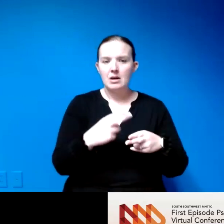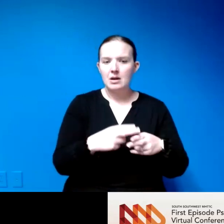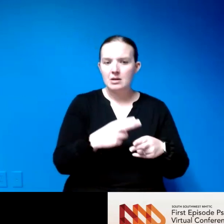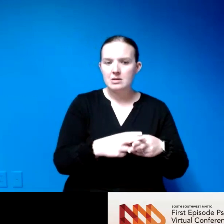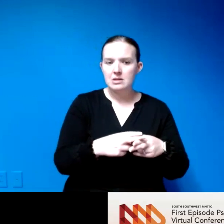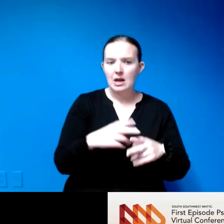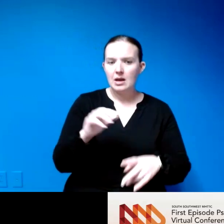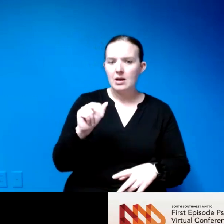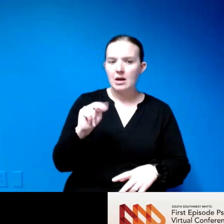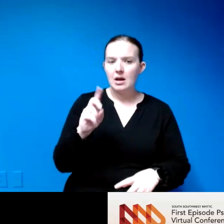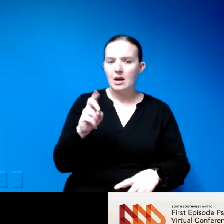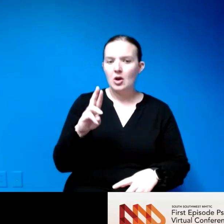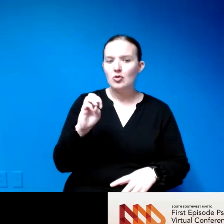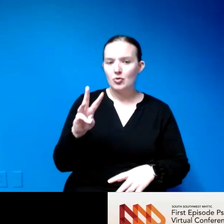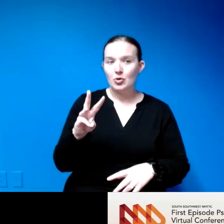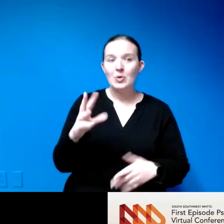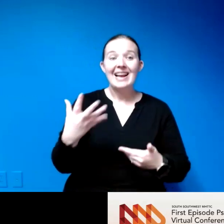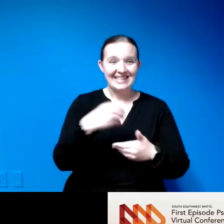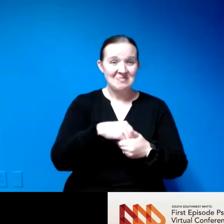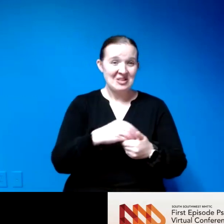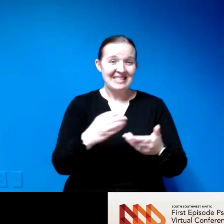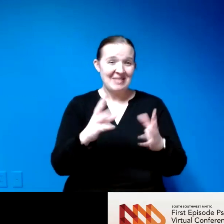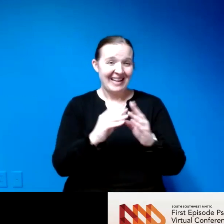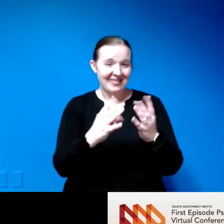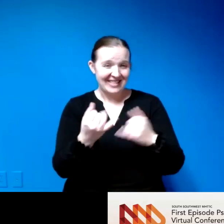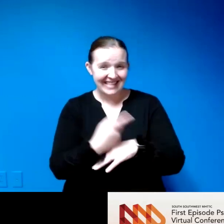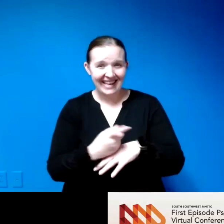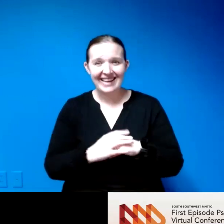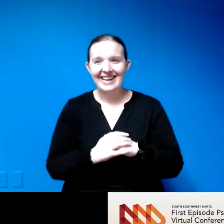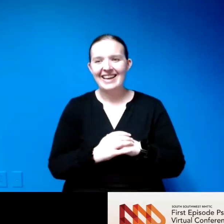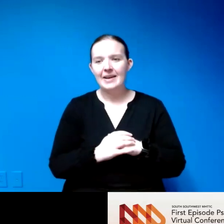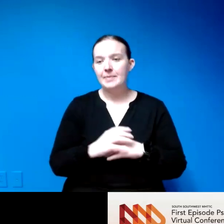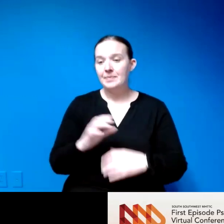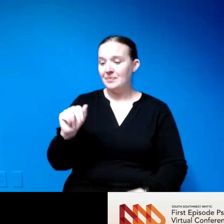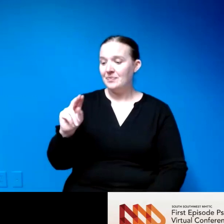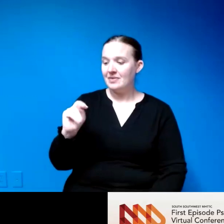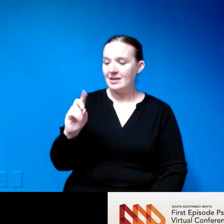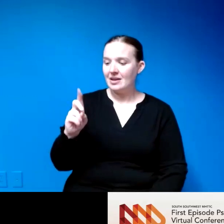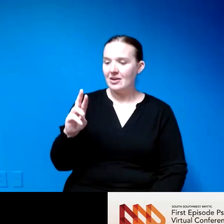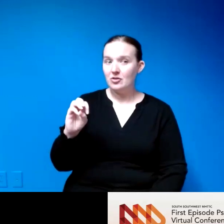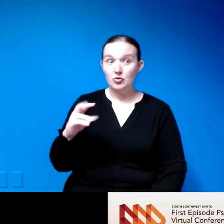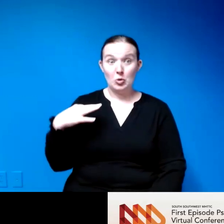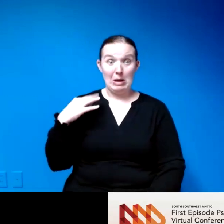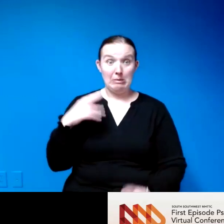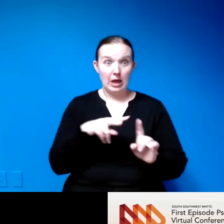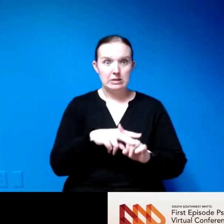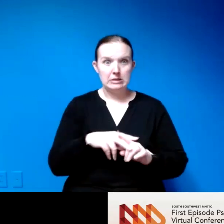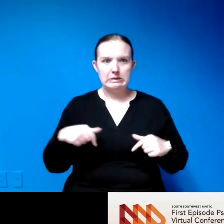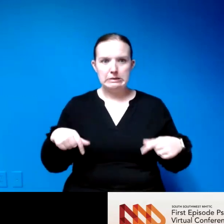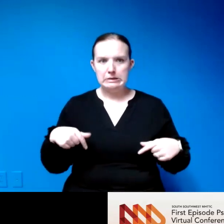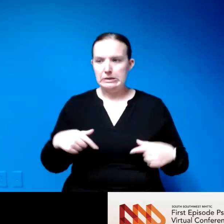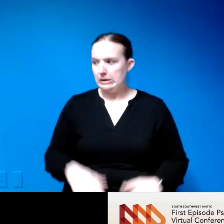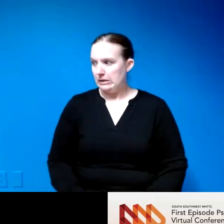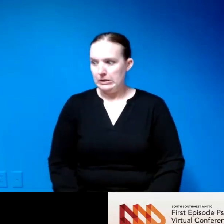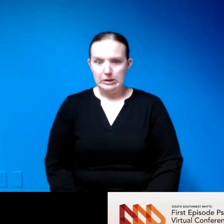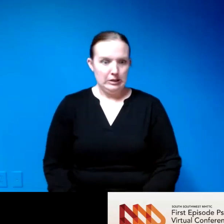is participating in the conference today. And when Andrew applied, we got a little bit nervous. It was like, uh-oh, what